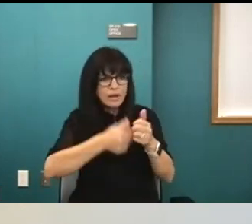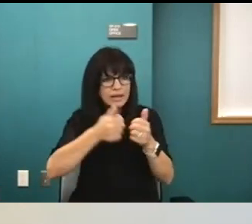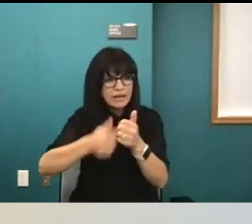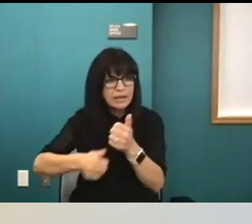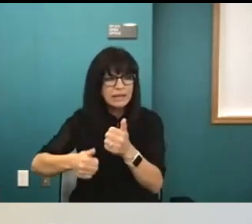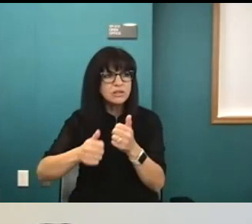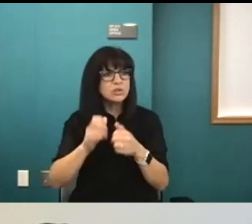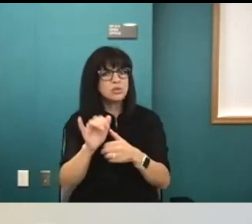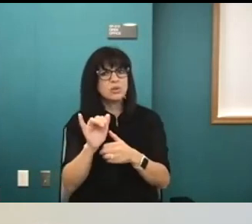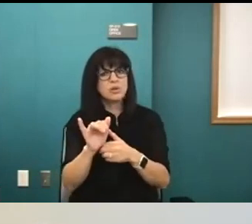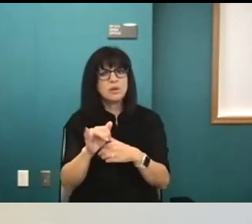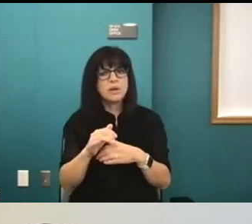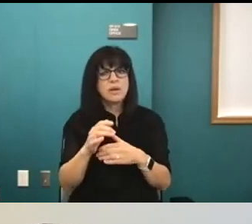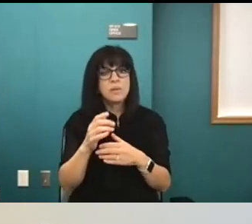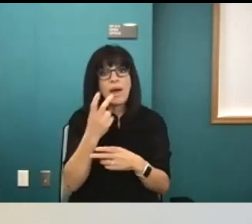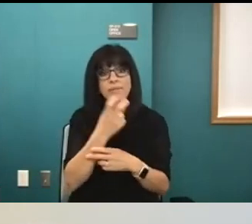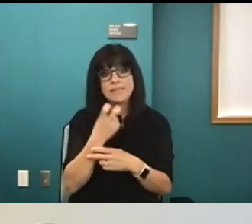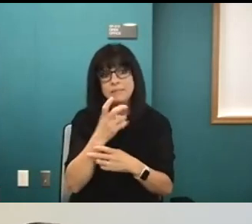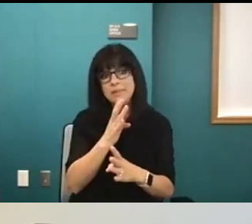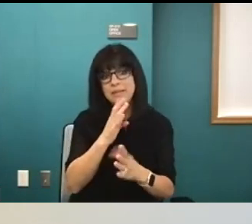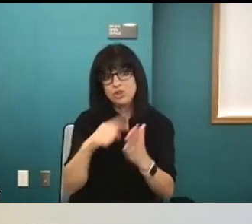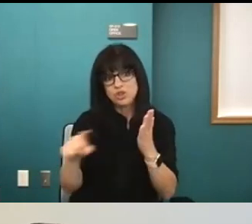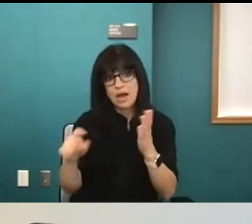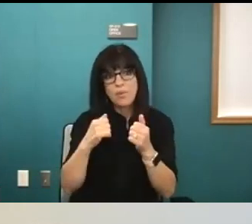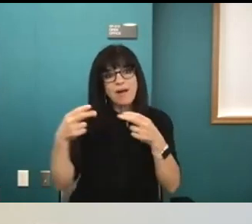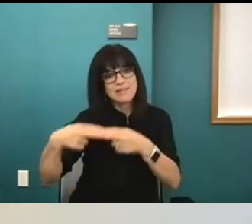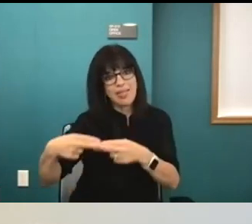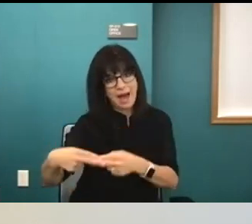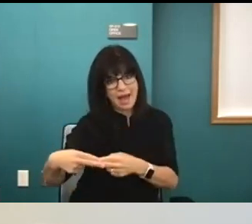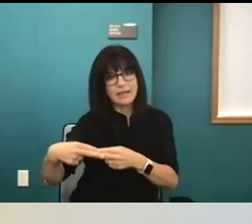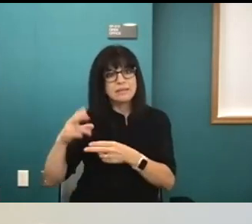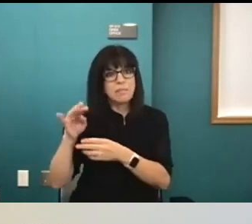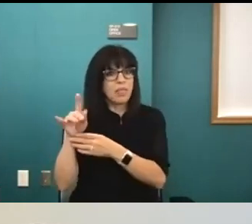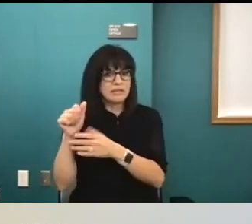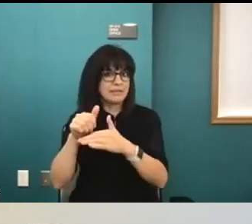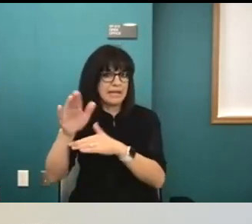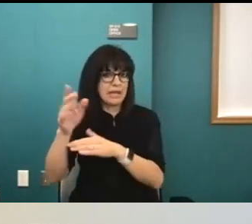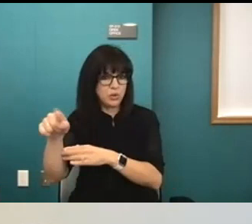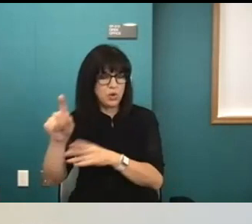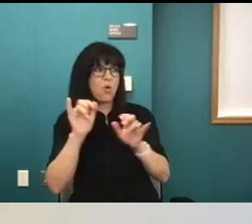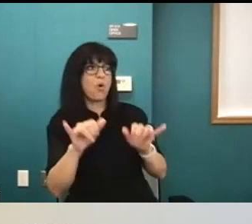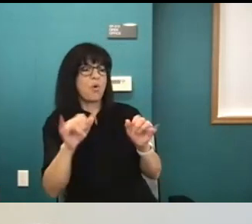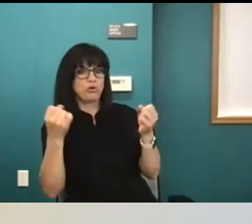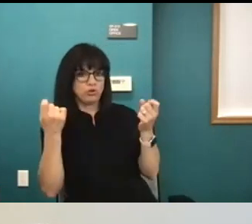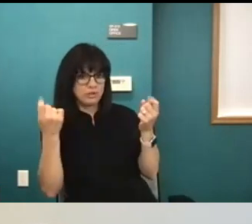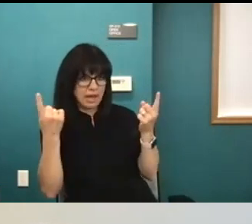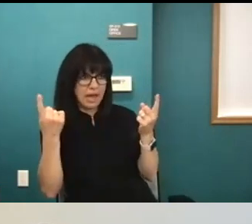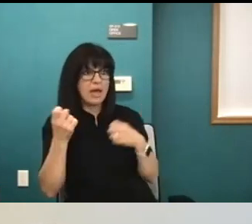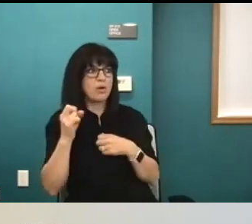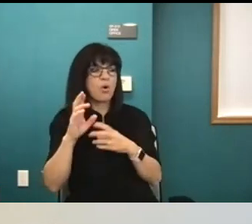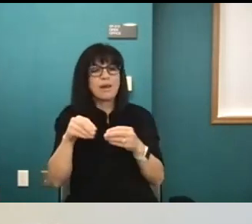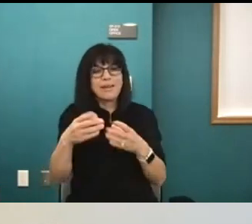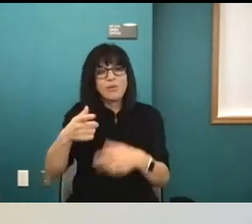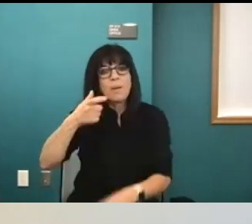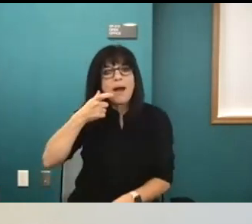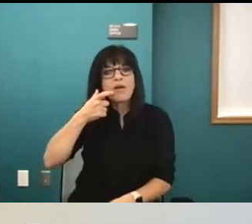check and then the speech check too, we have slides and stuff that I know Melissa would be more than happy to send you guys to give you guys that support, or get you the microphone test